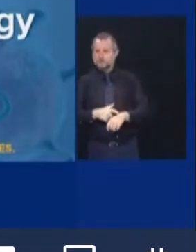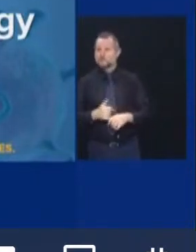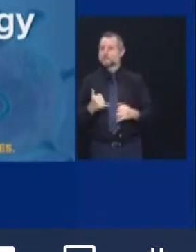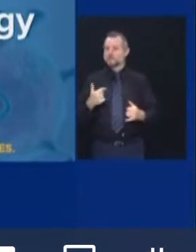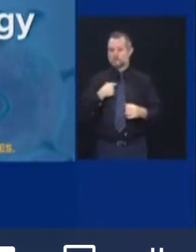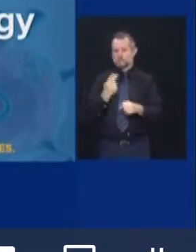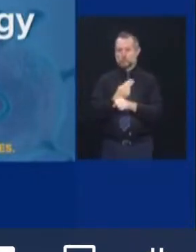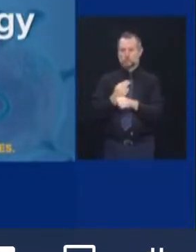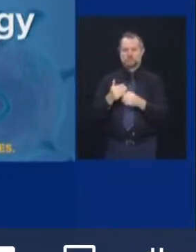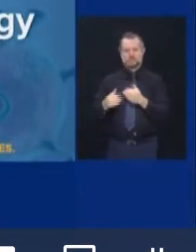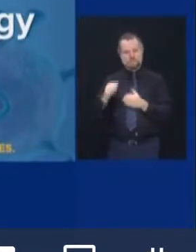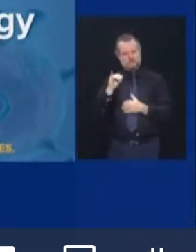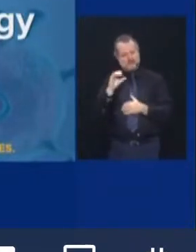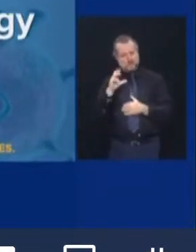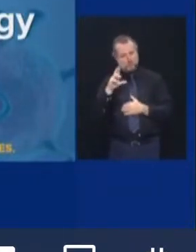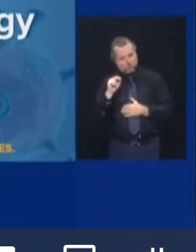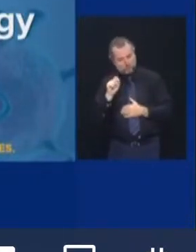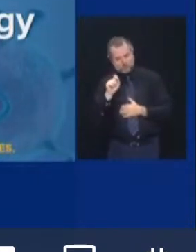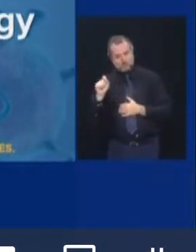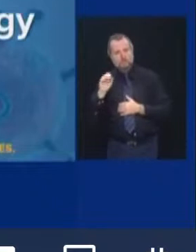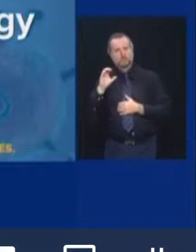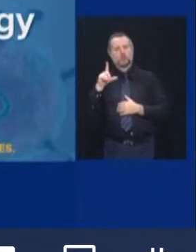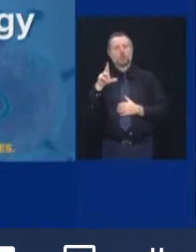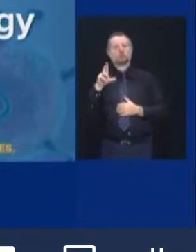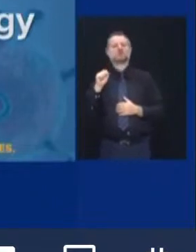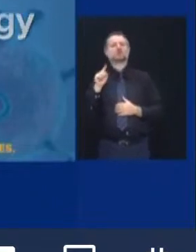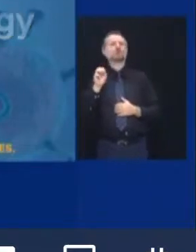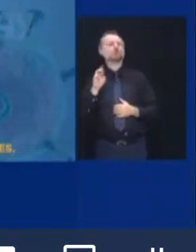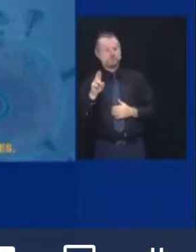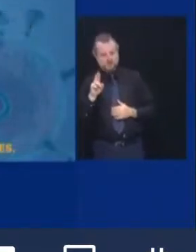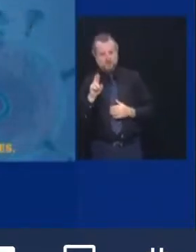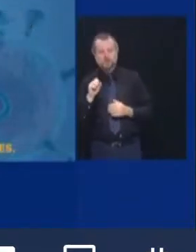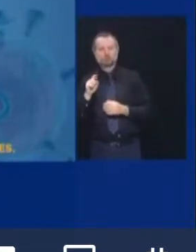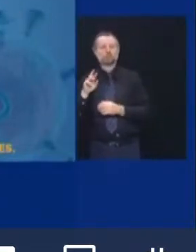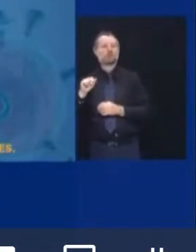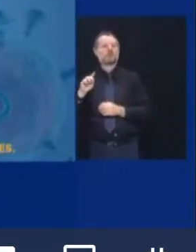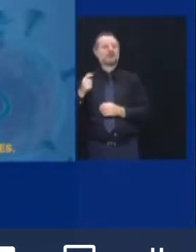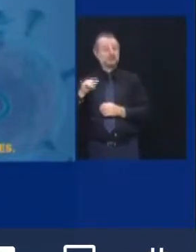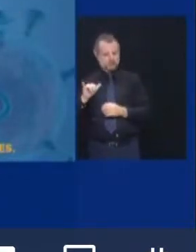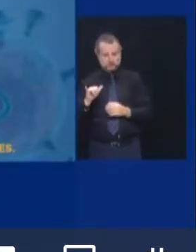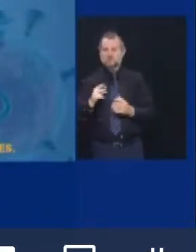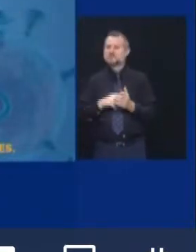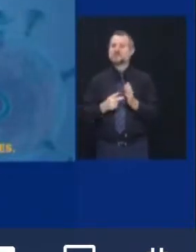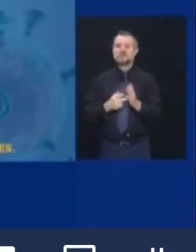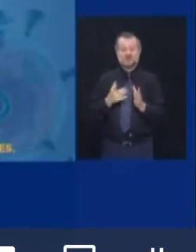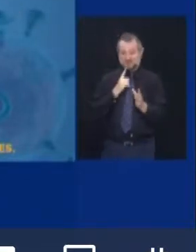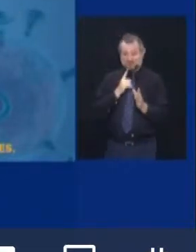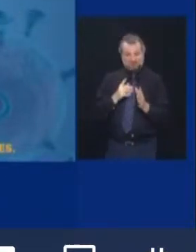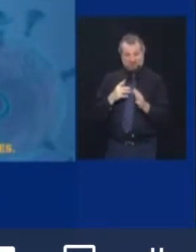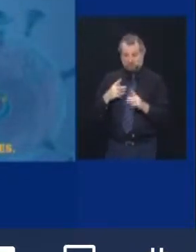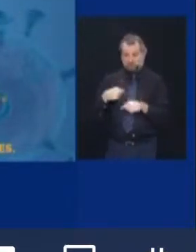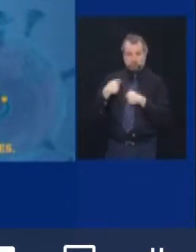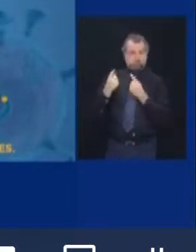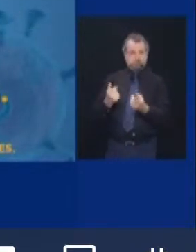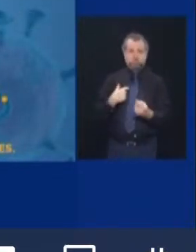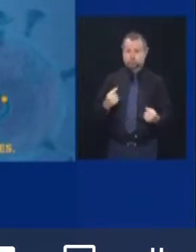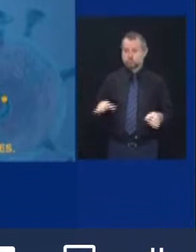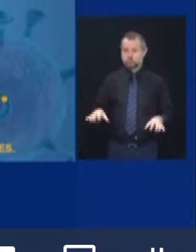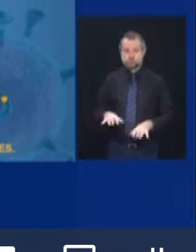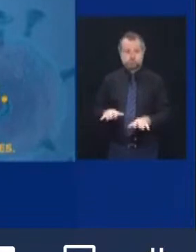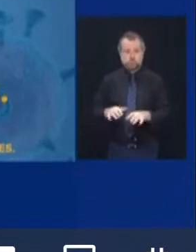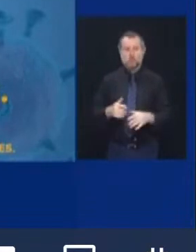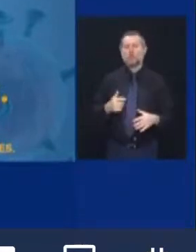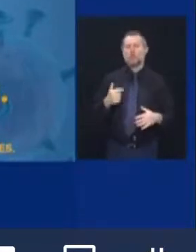Microcluster would be in the dictionary, along with the other words. Up until now, what have we been doing? We have been